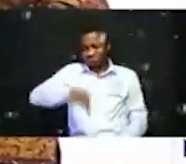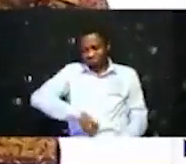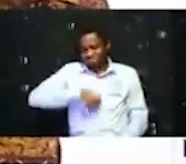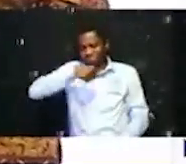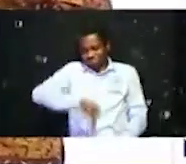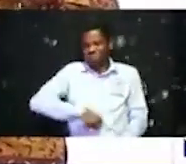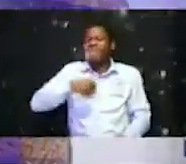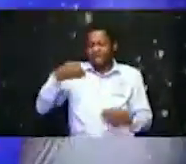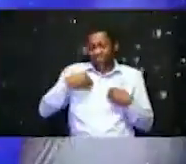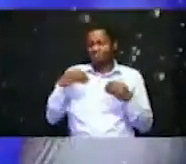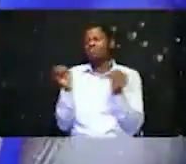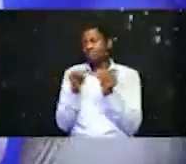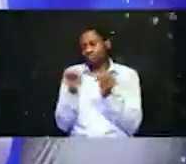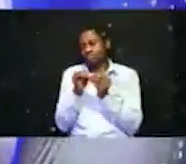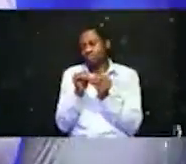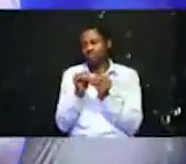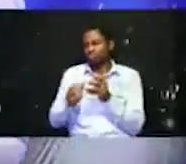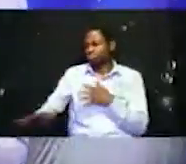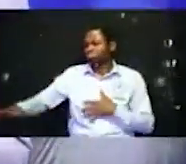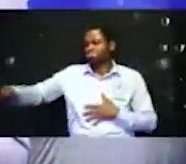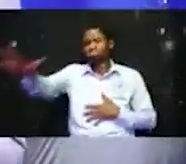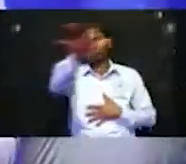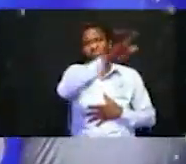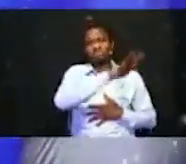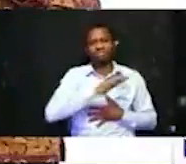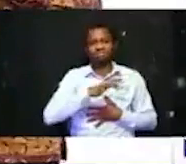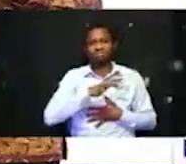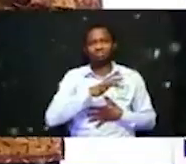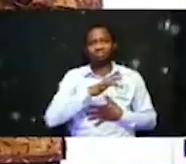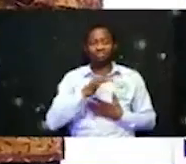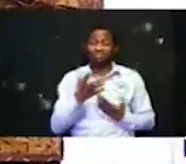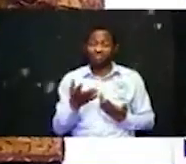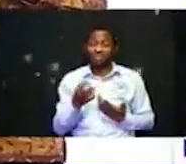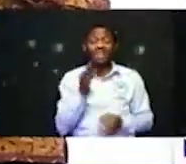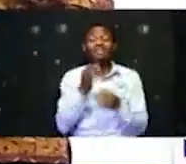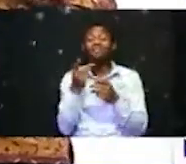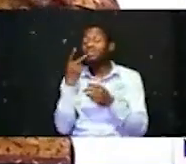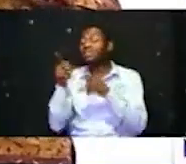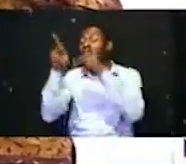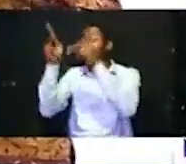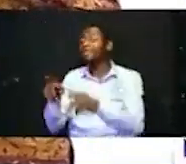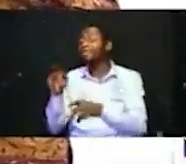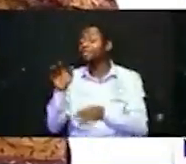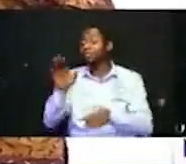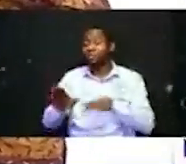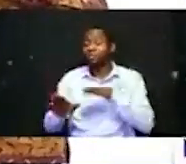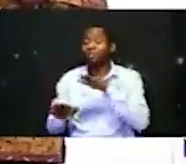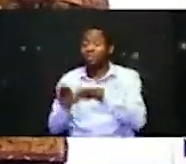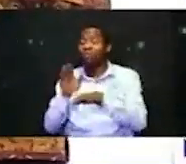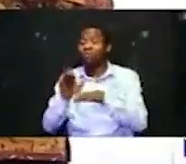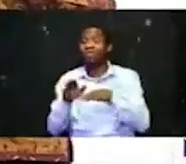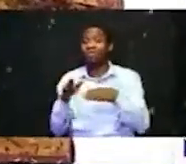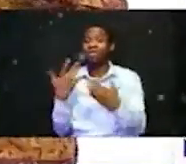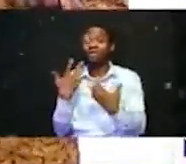See, if you see people walking sanctimoniously with their hands behind them, it doesn't mean they are humble. You insult them